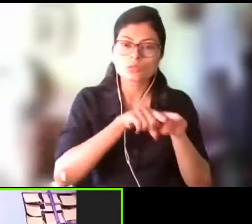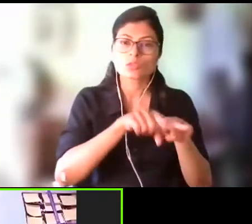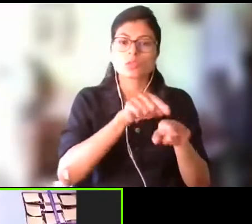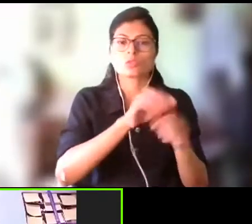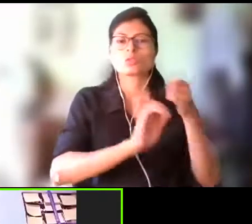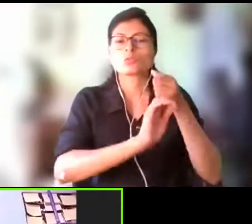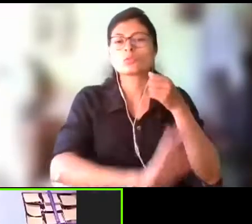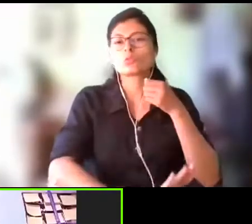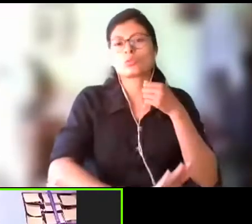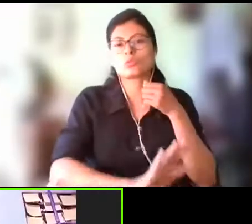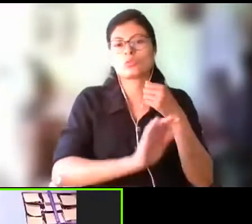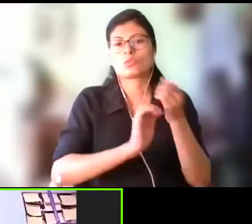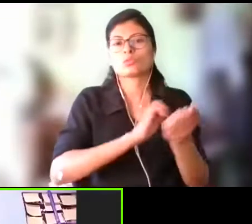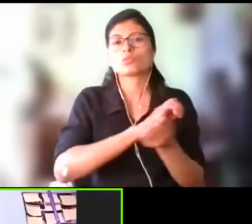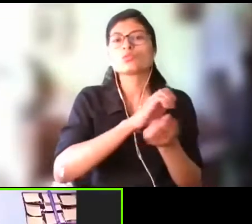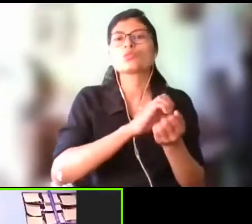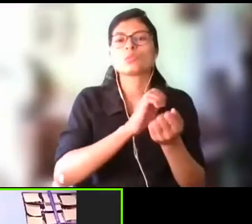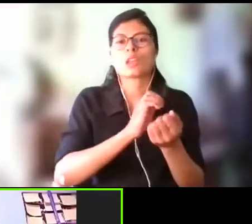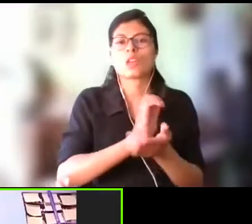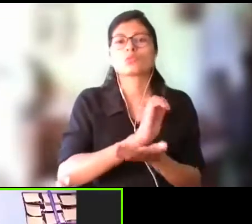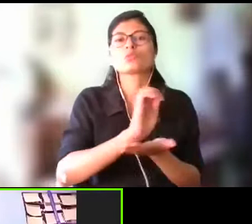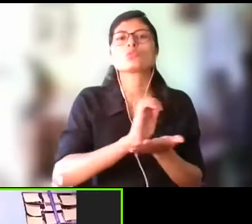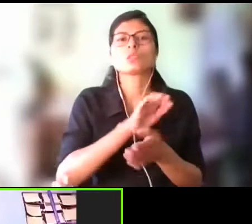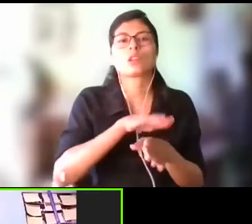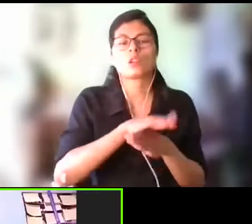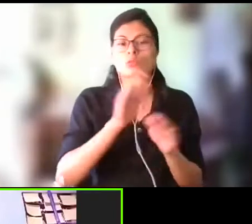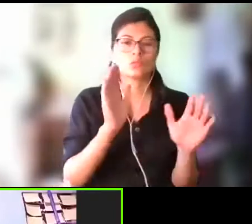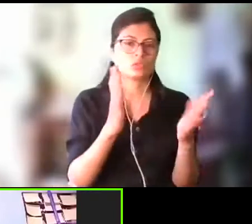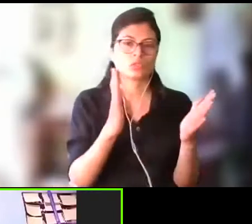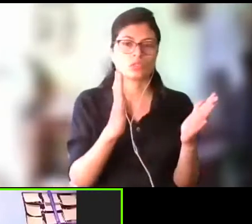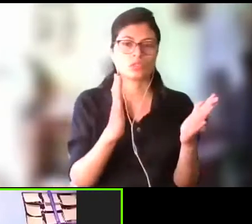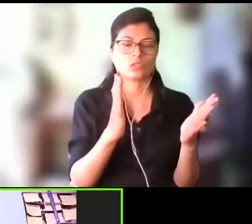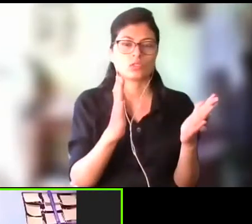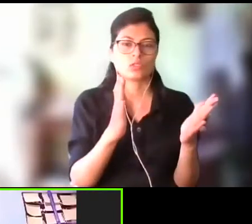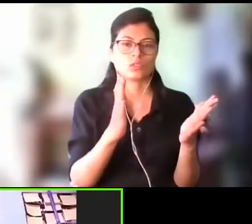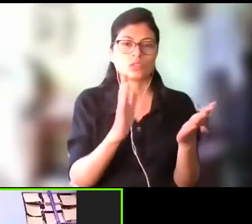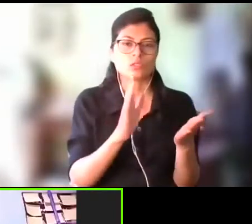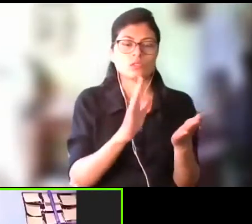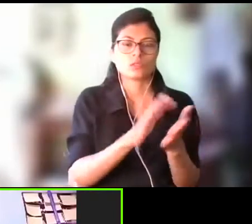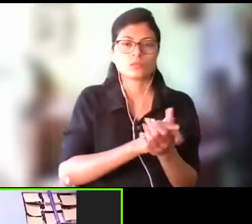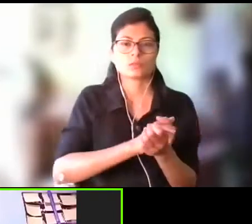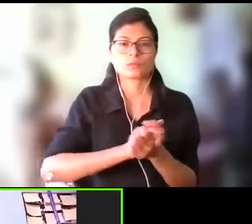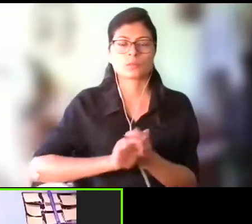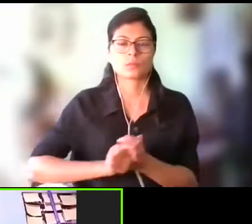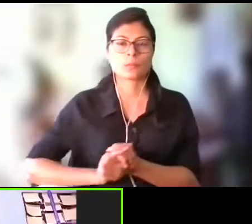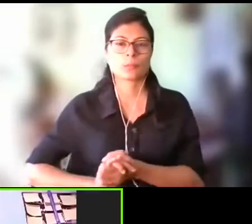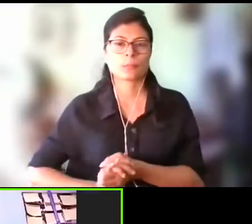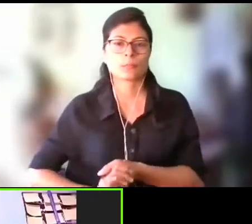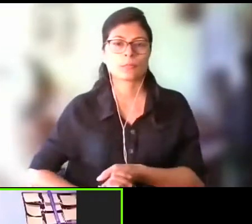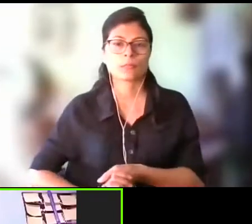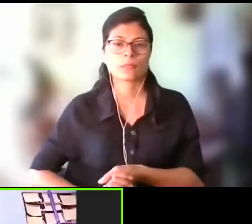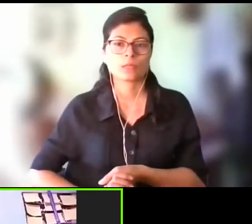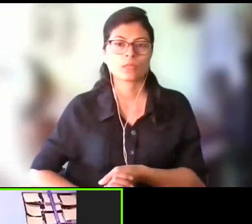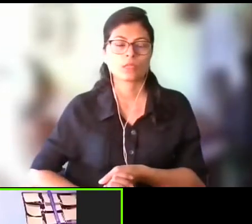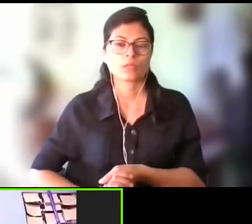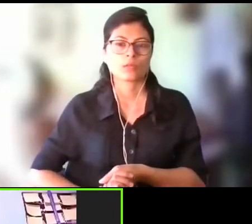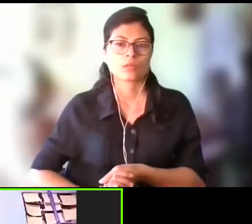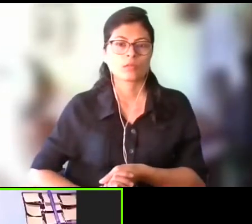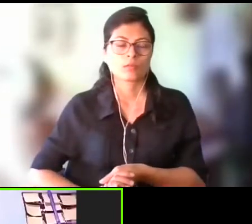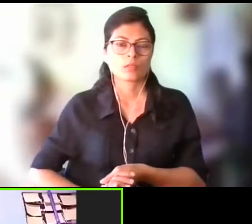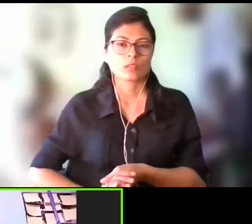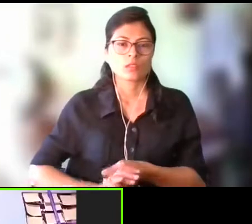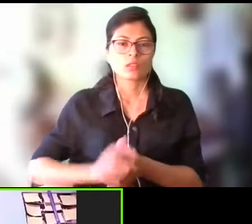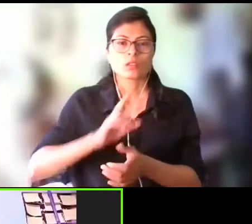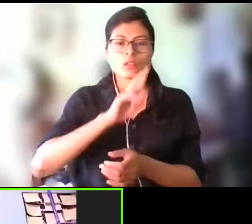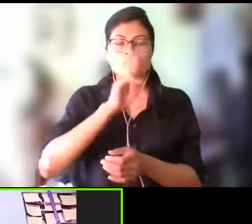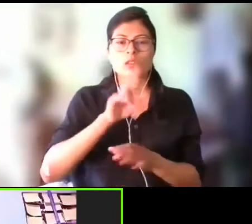them became victims of COVID-19, and many of them were found in hospitals